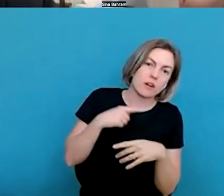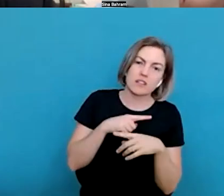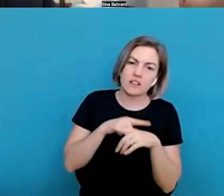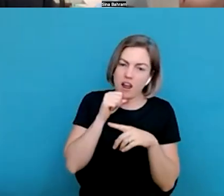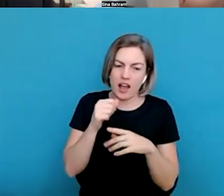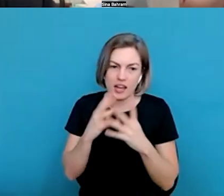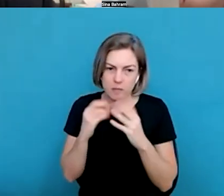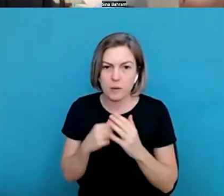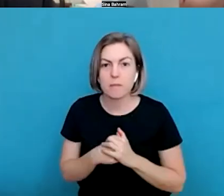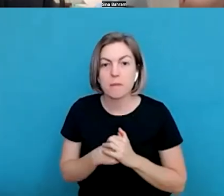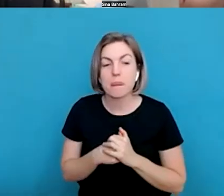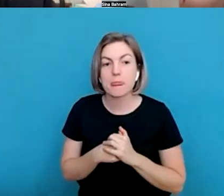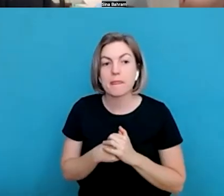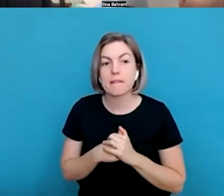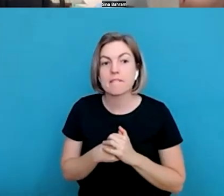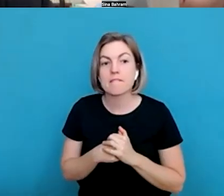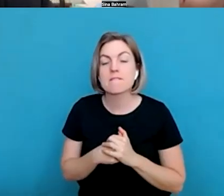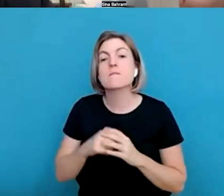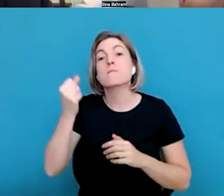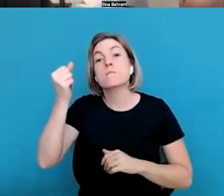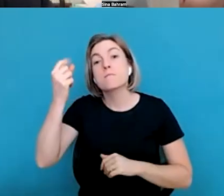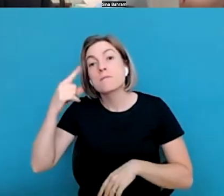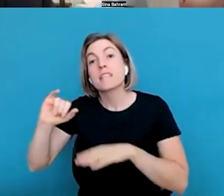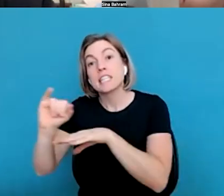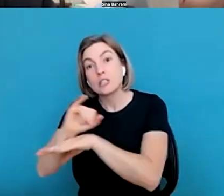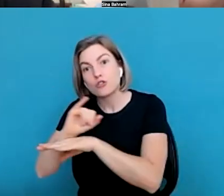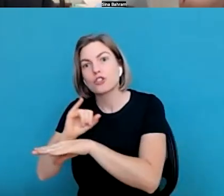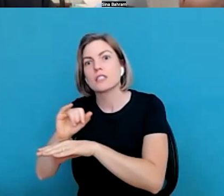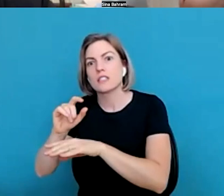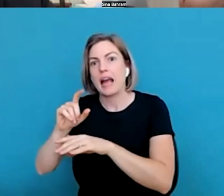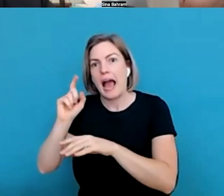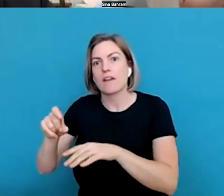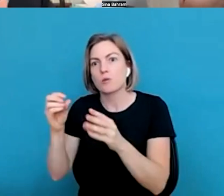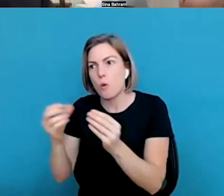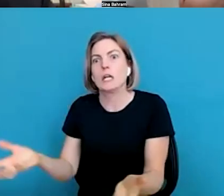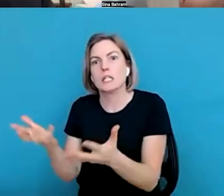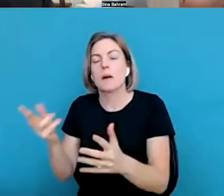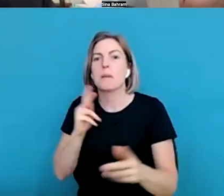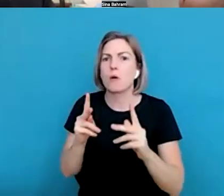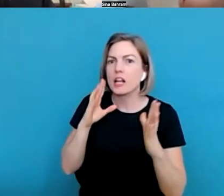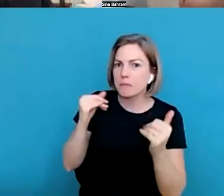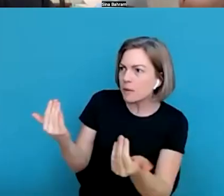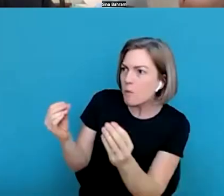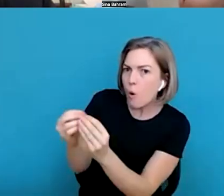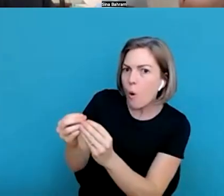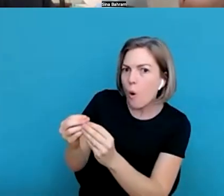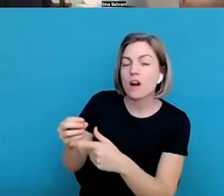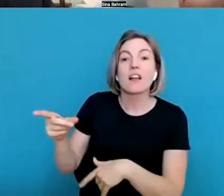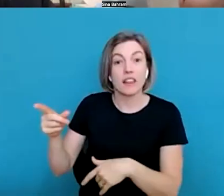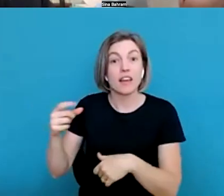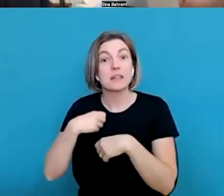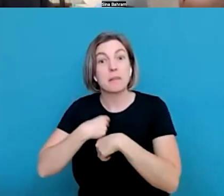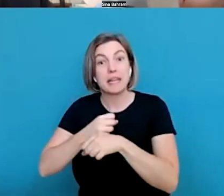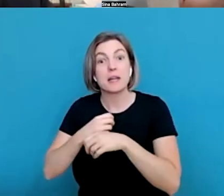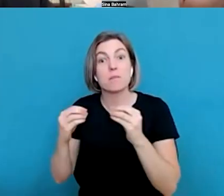The burden on industry is increasing. Product innovation is accelerating. We're getting more and more faster products, but the ability